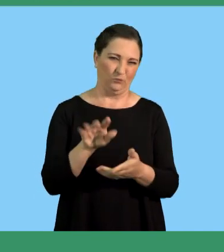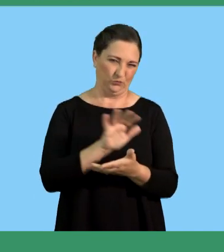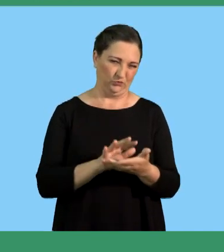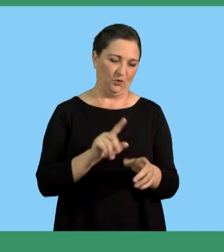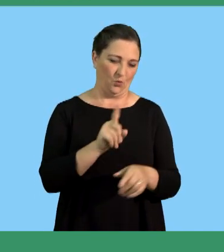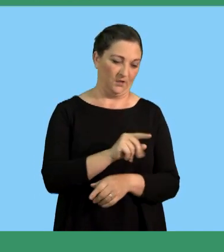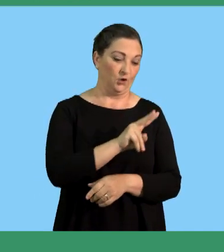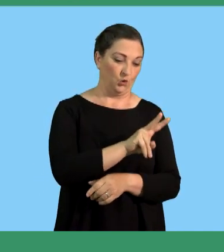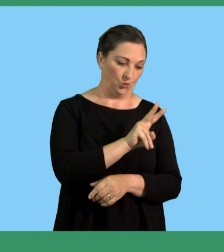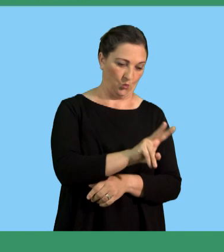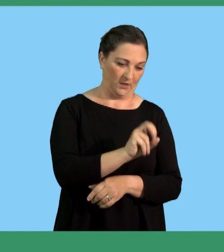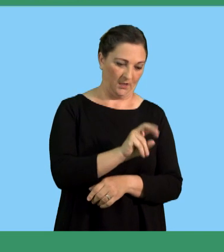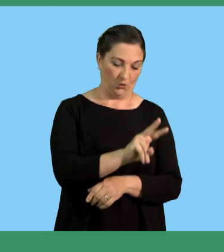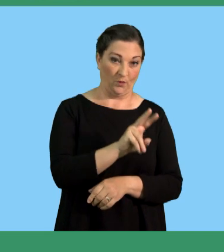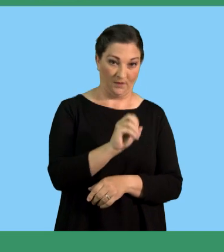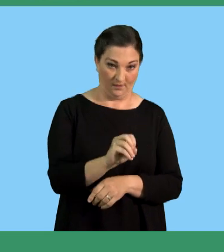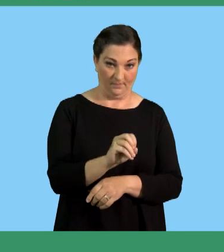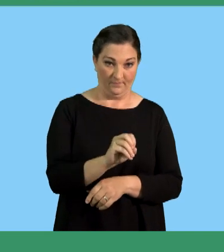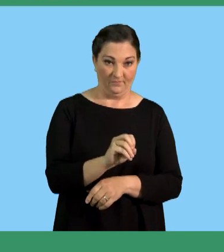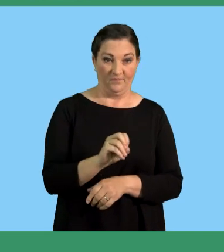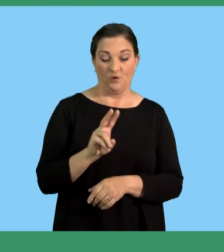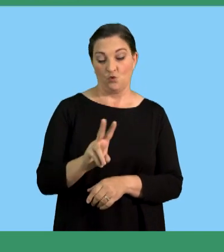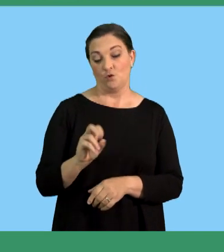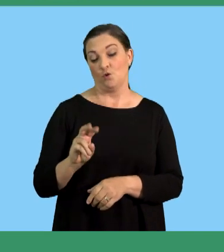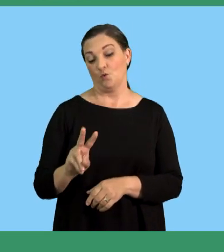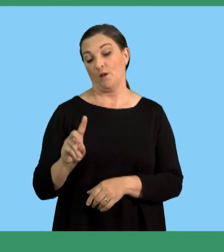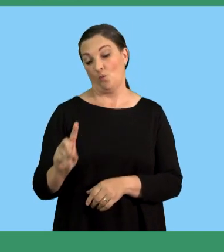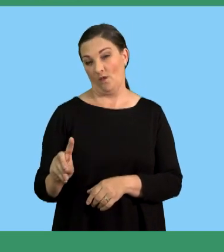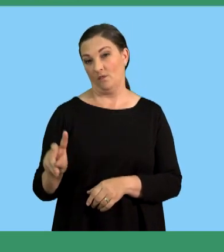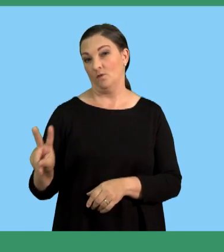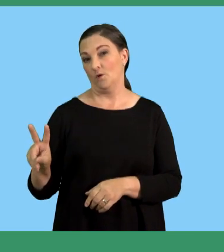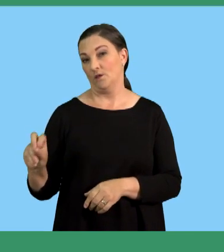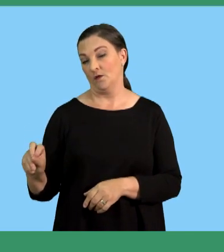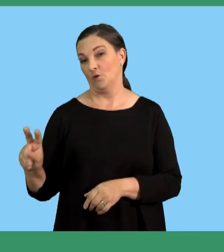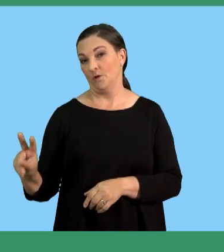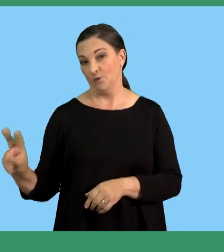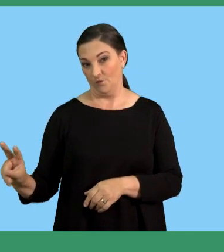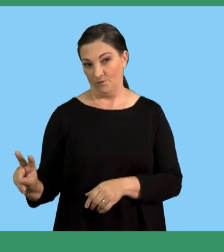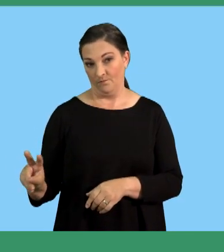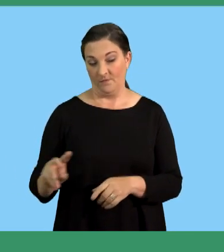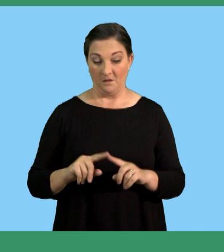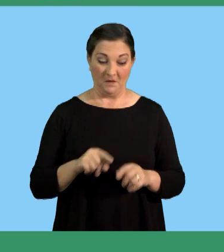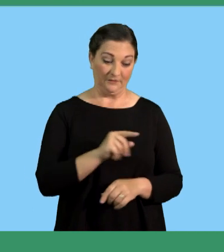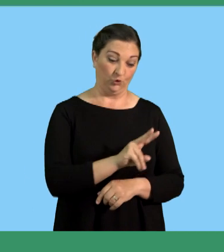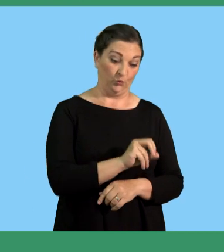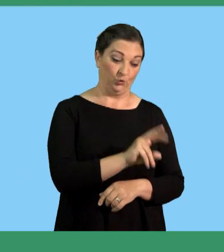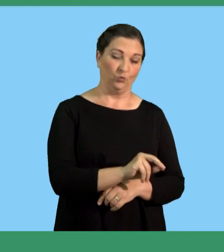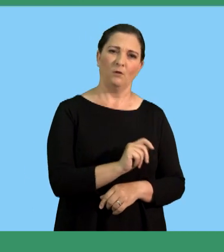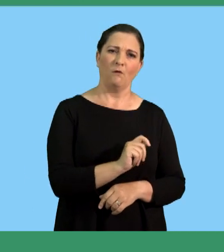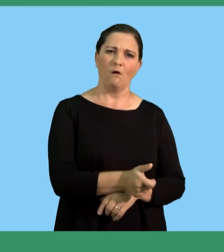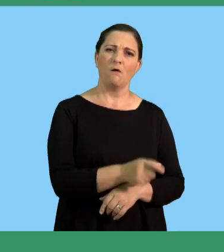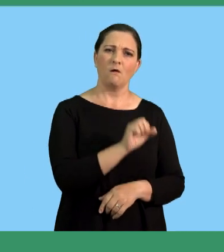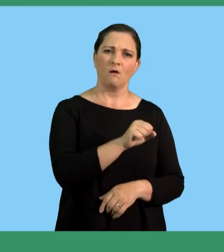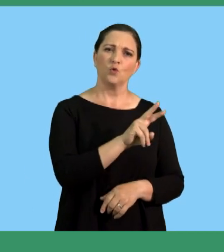2021, and 2022. So what is going to happen here is that you receive your 20,000. You receive